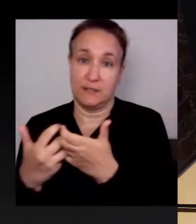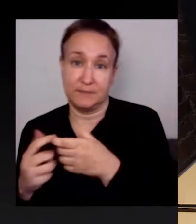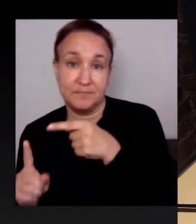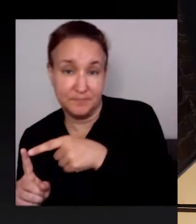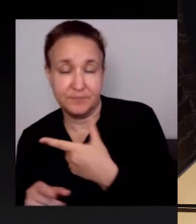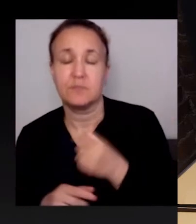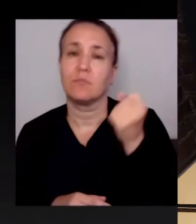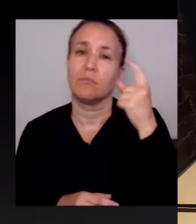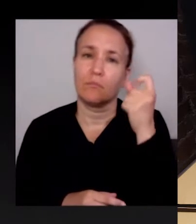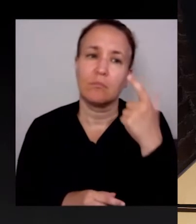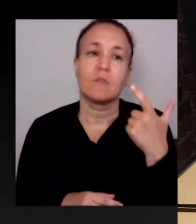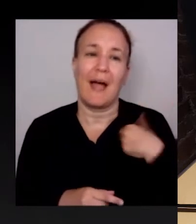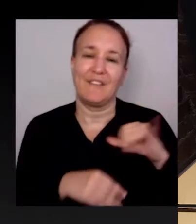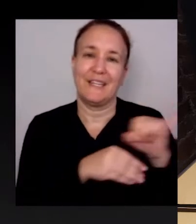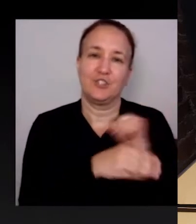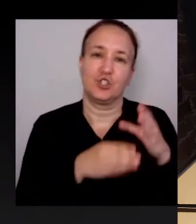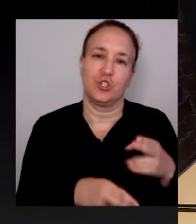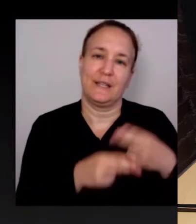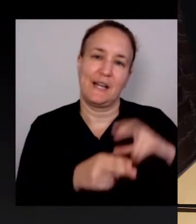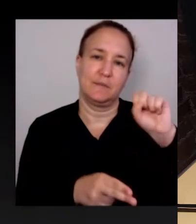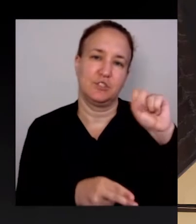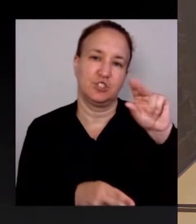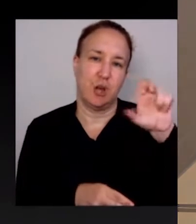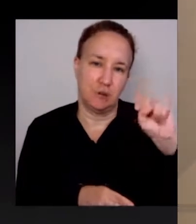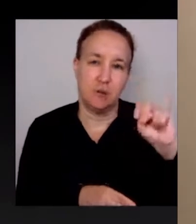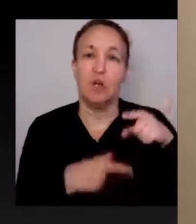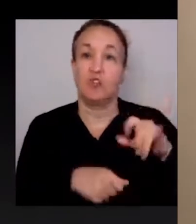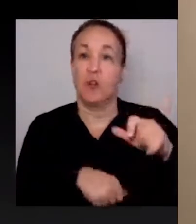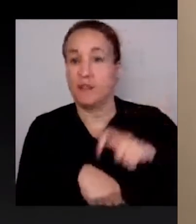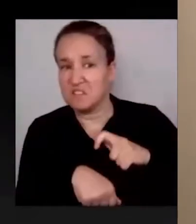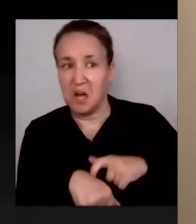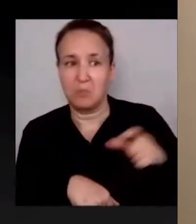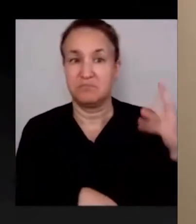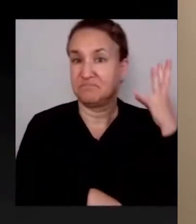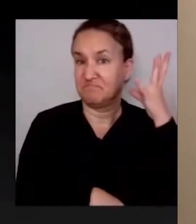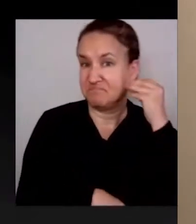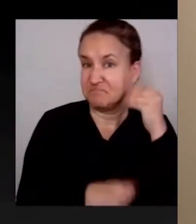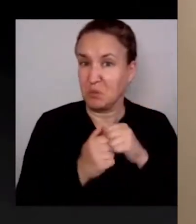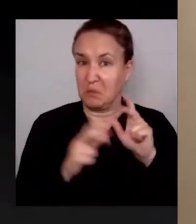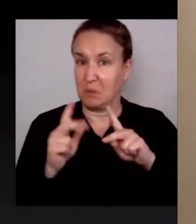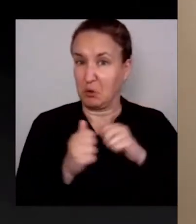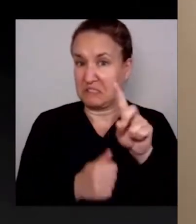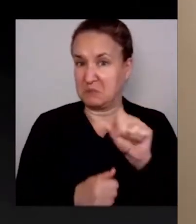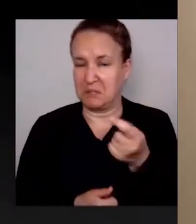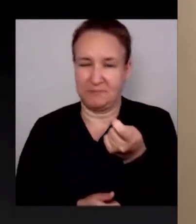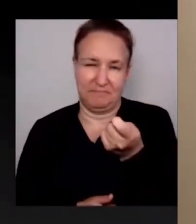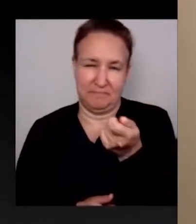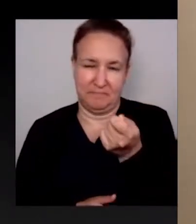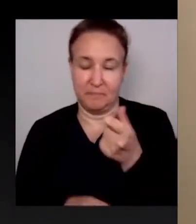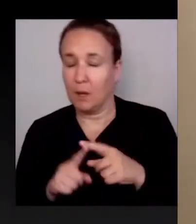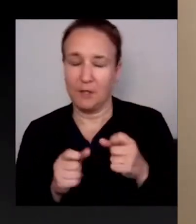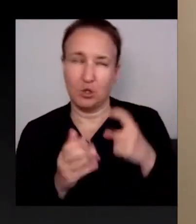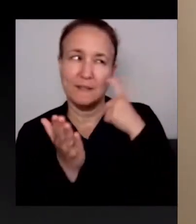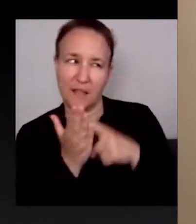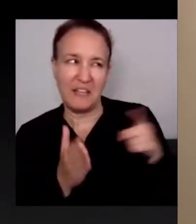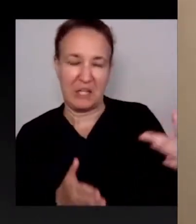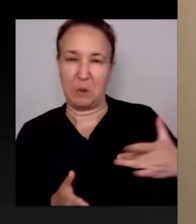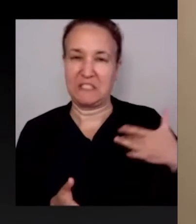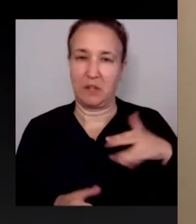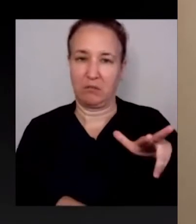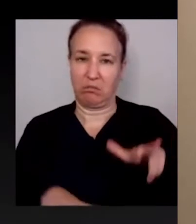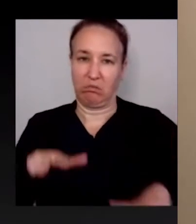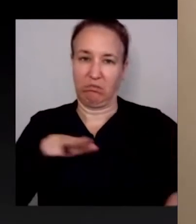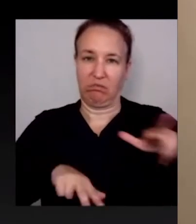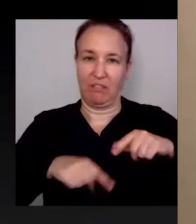this intern named Sean who at the time didn't have much experience around people with disabilities, and you could tell he was feeling pretty awkward about